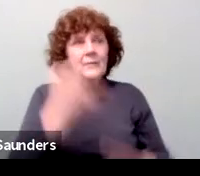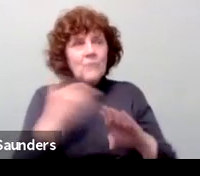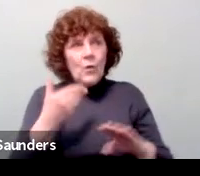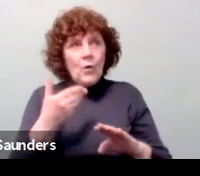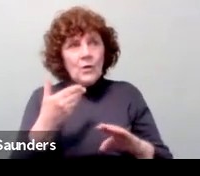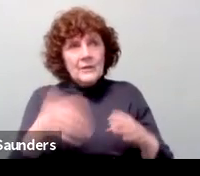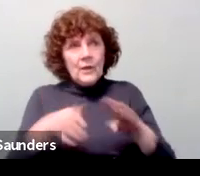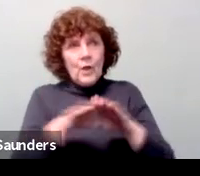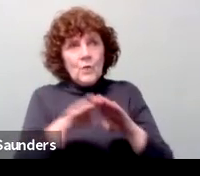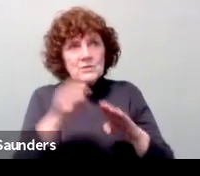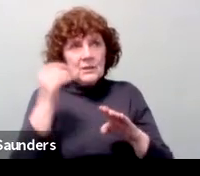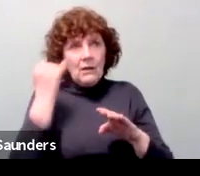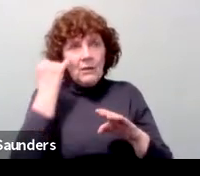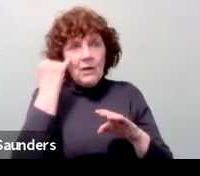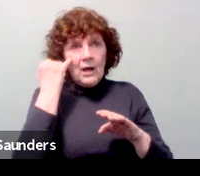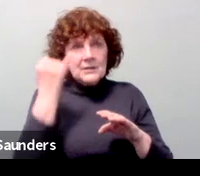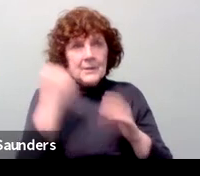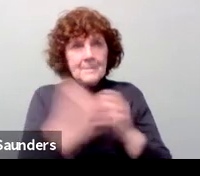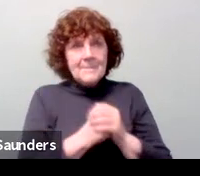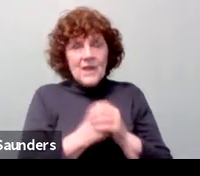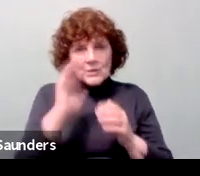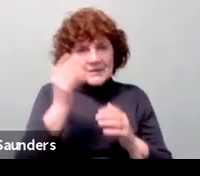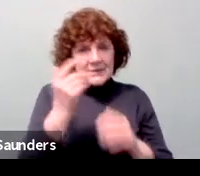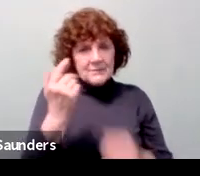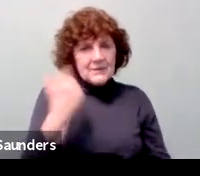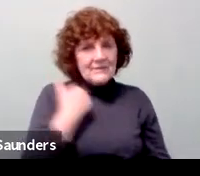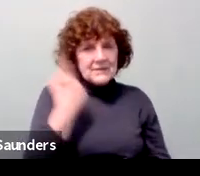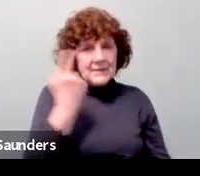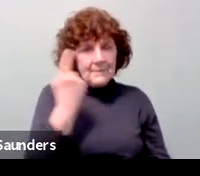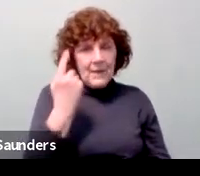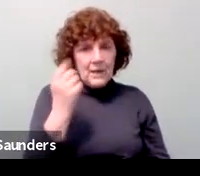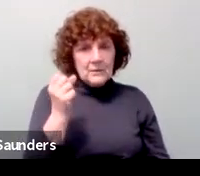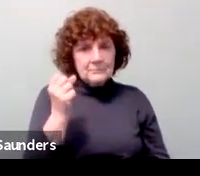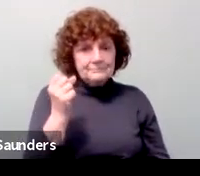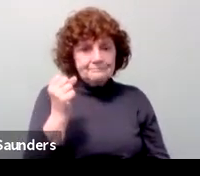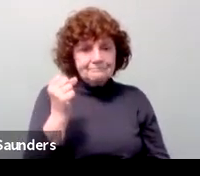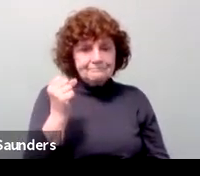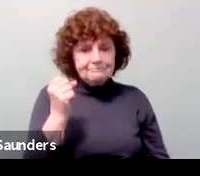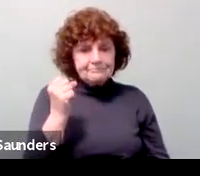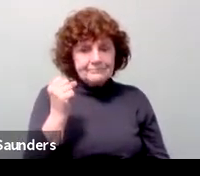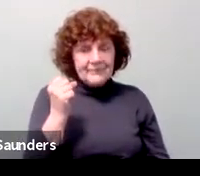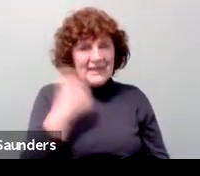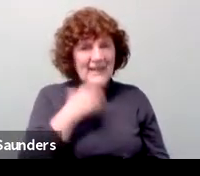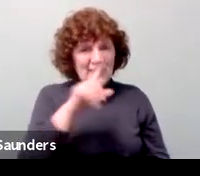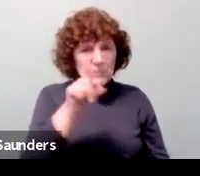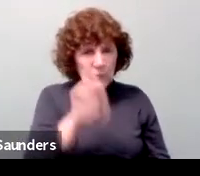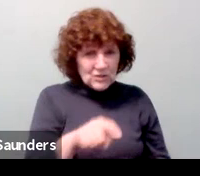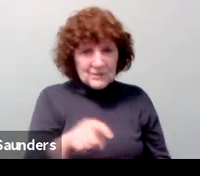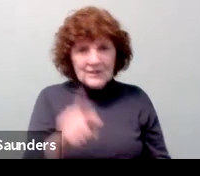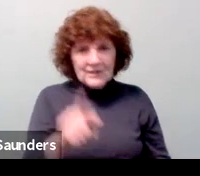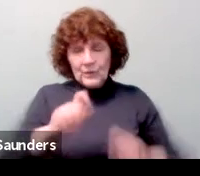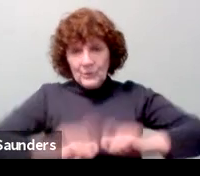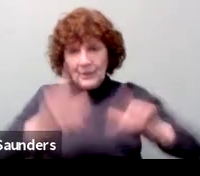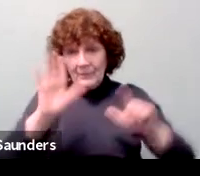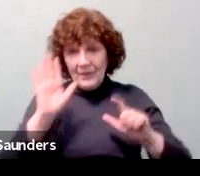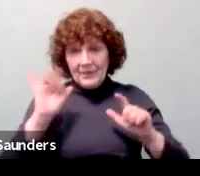takeaways, there seems to be someone who's put into the chat that they have a question. If you could actually put the substance of